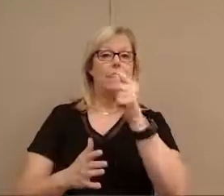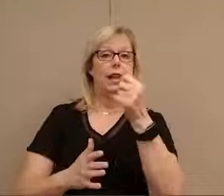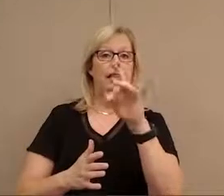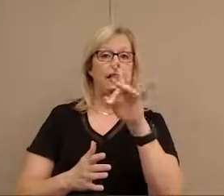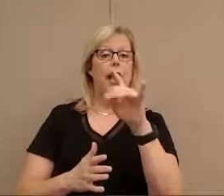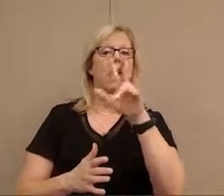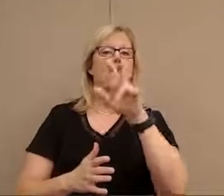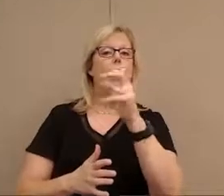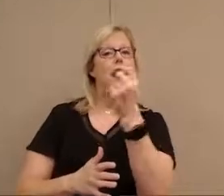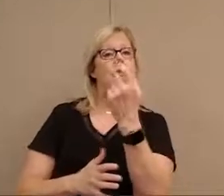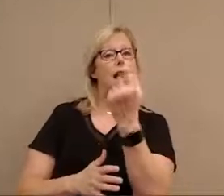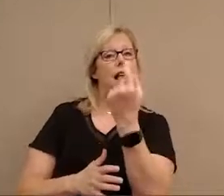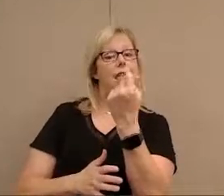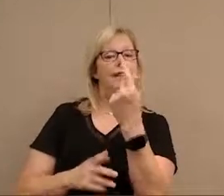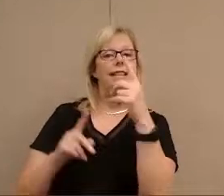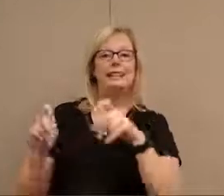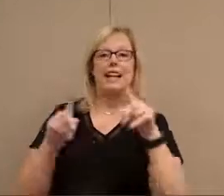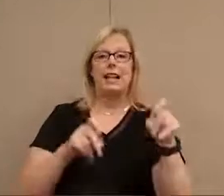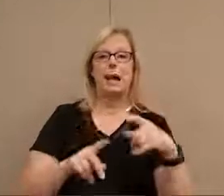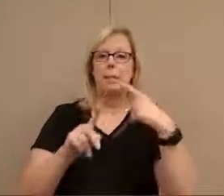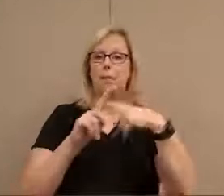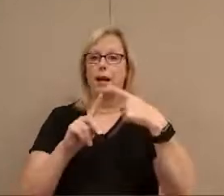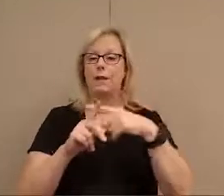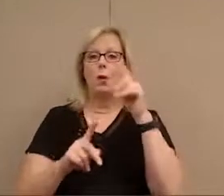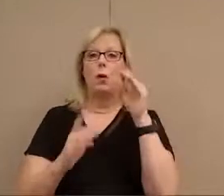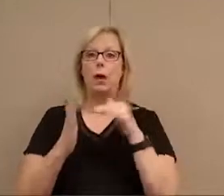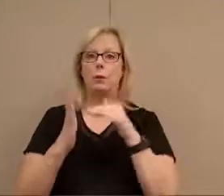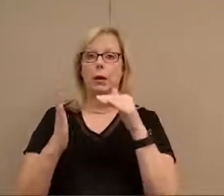26,218,311 tests. Positive of that number was